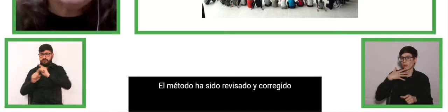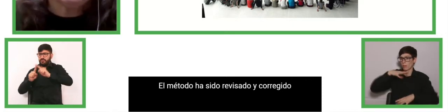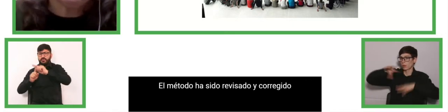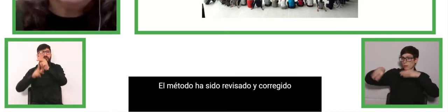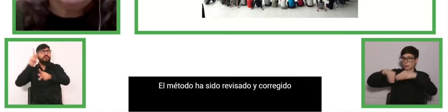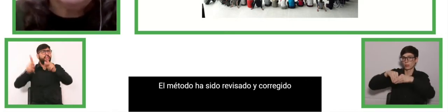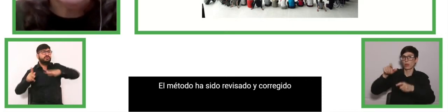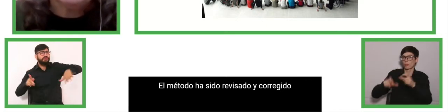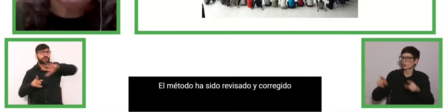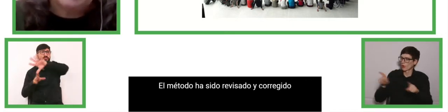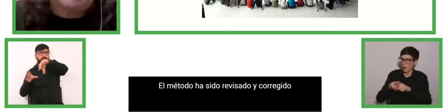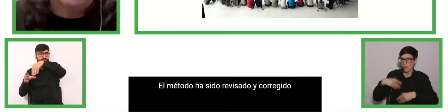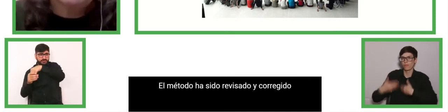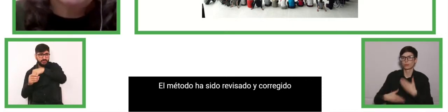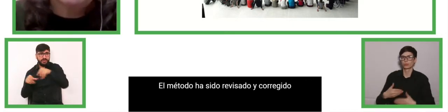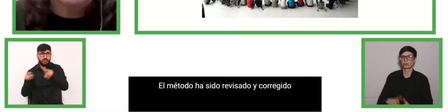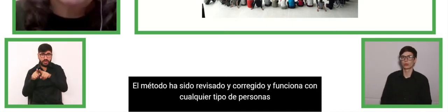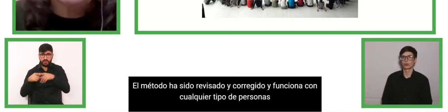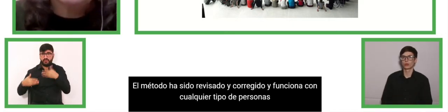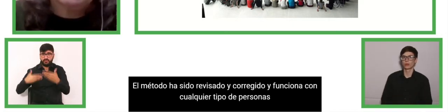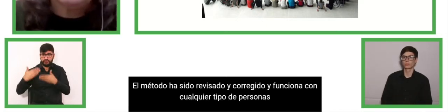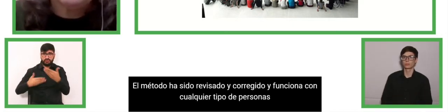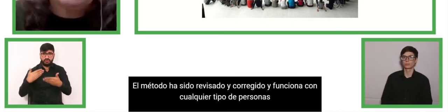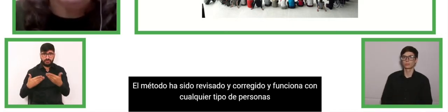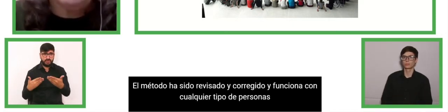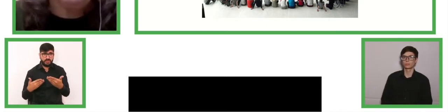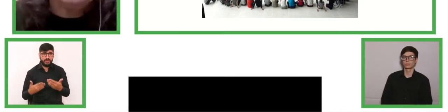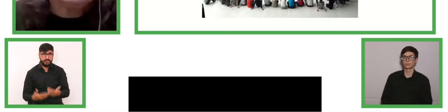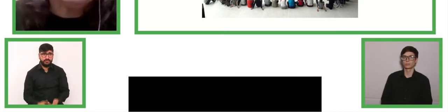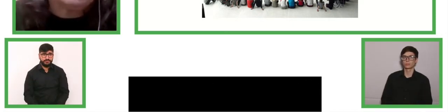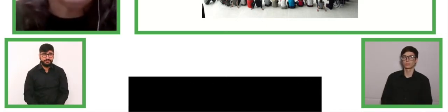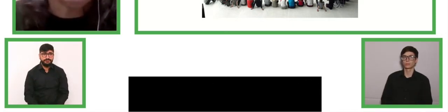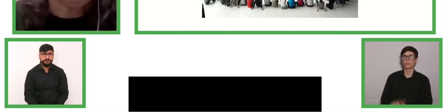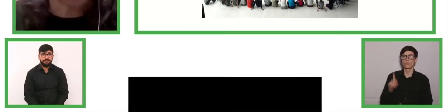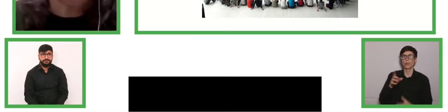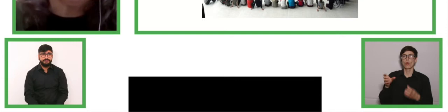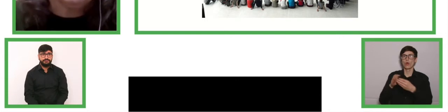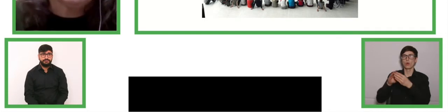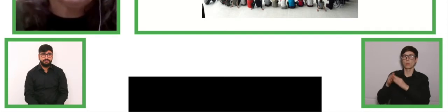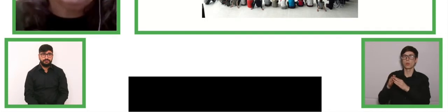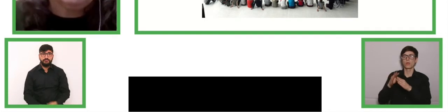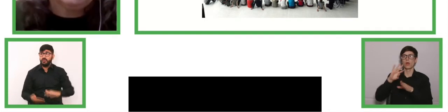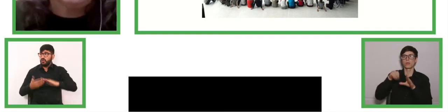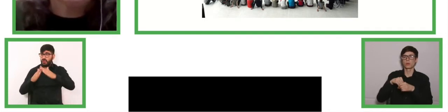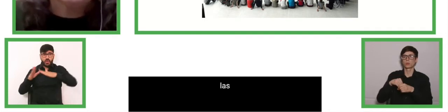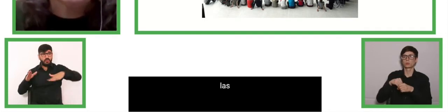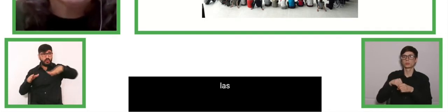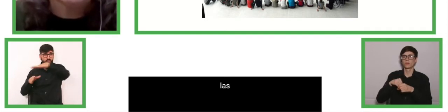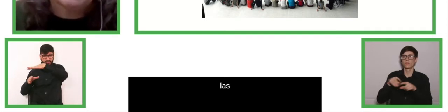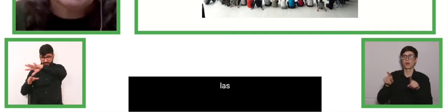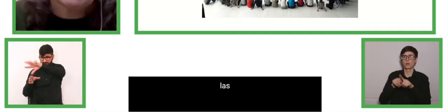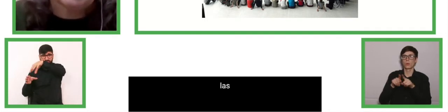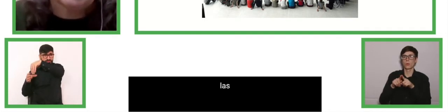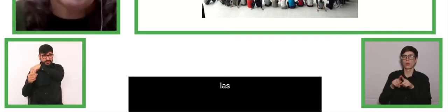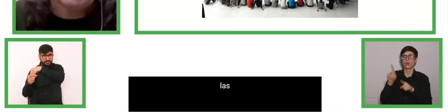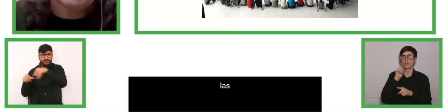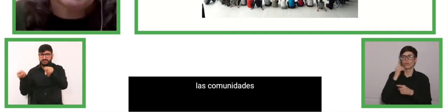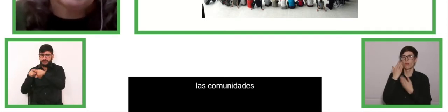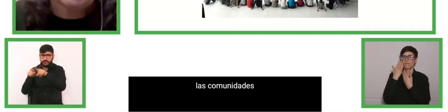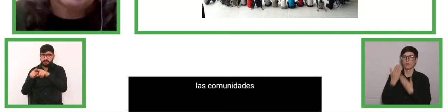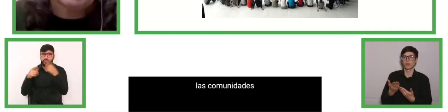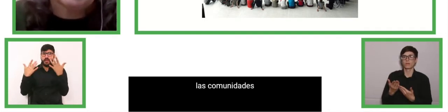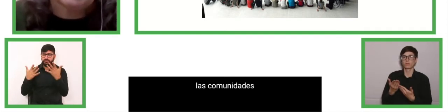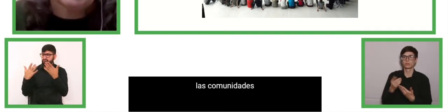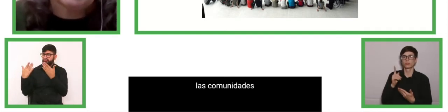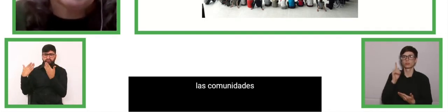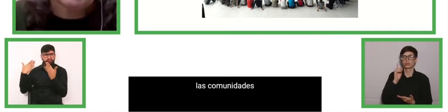Inclusive dance communities worldwide experience the benefit of being together in physical activity and artistic expression, and